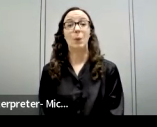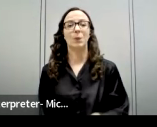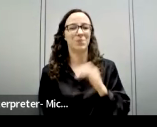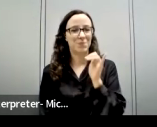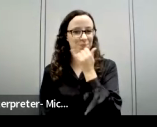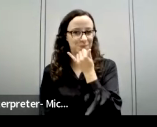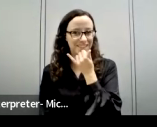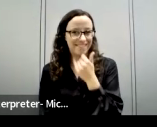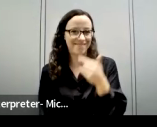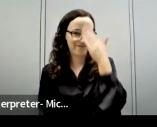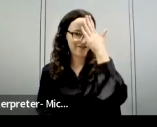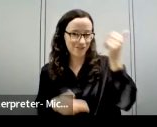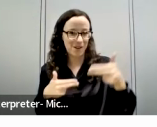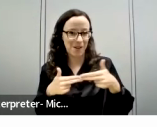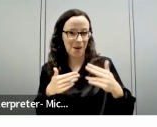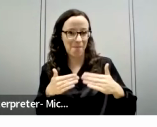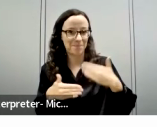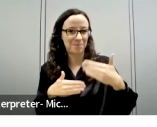sorry.